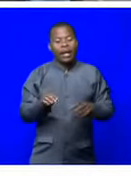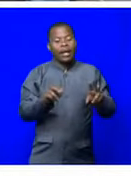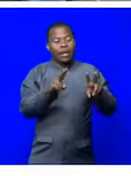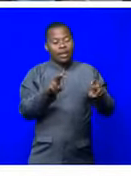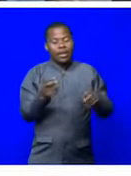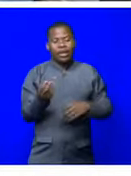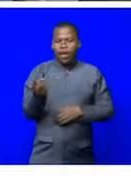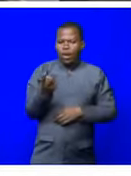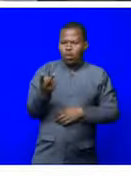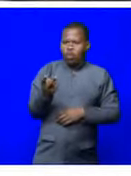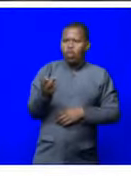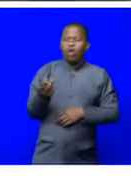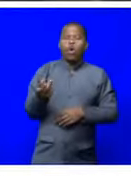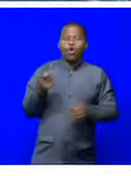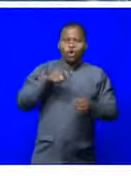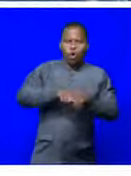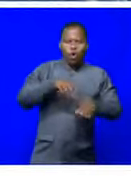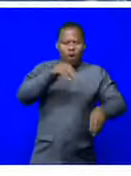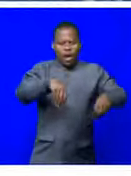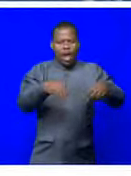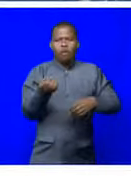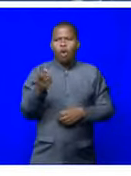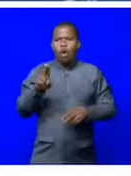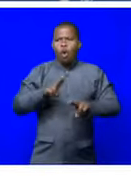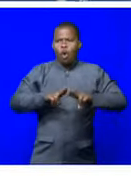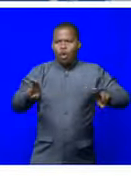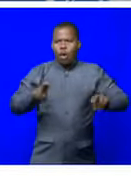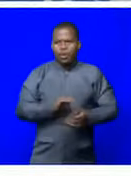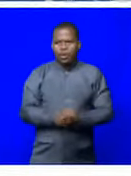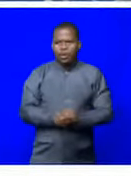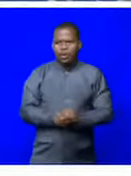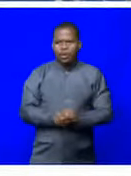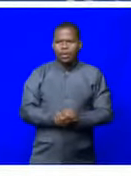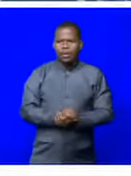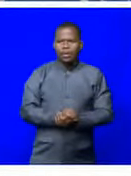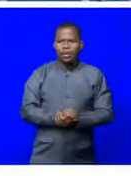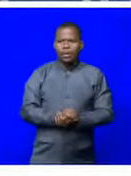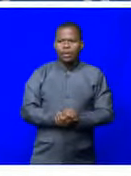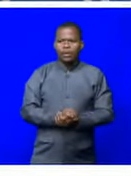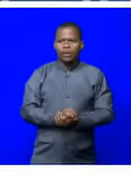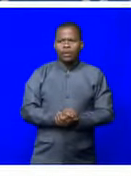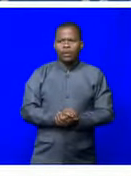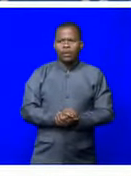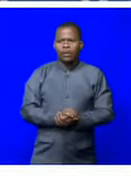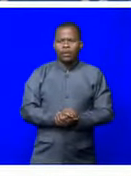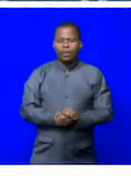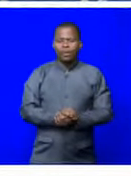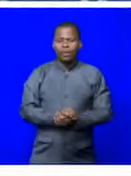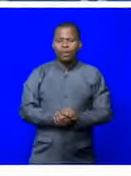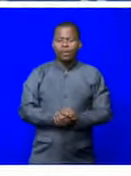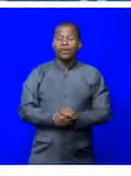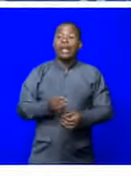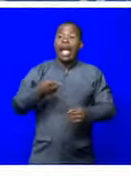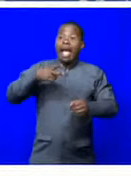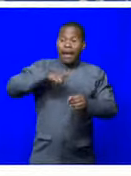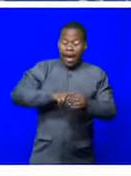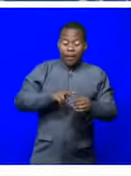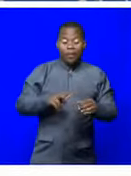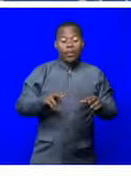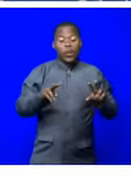lababili kumele yini balingenele lolukhetho. Certain timelines which are actually provided for in the relevant statutes,